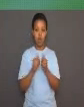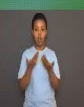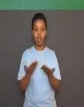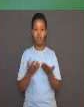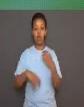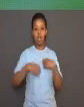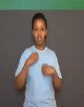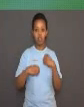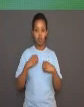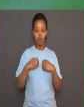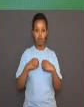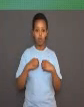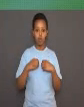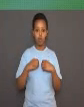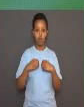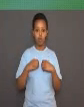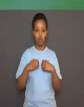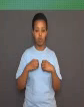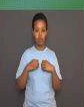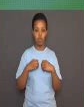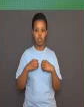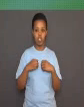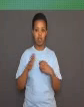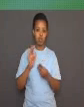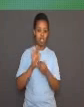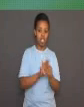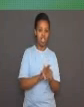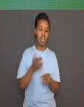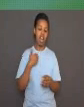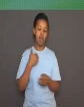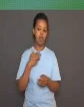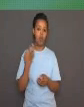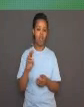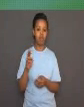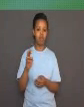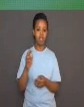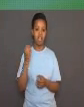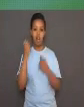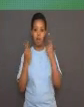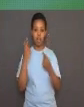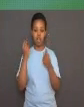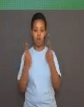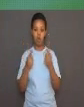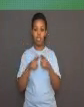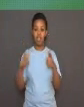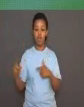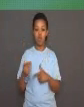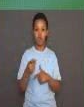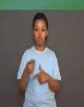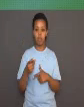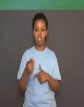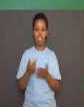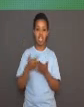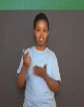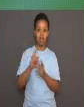moves along a gradient of intensity of a stimulus towards the greatest intensity of that